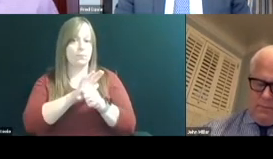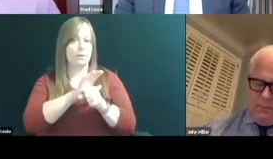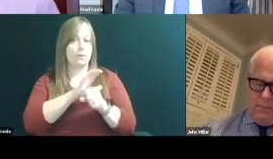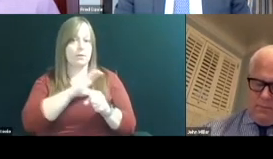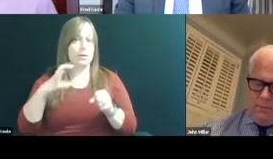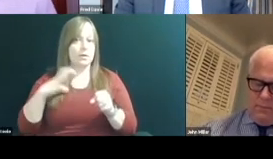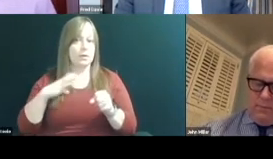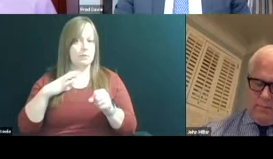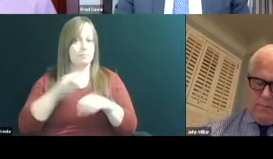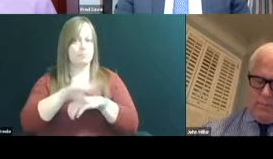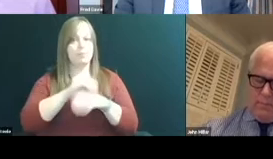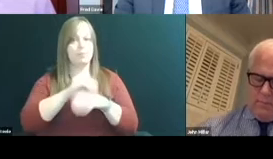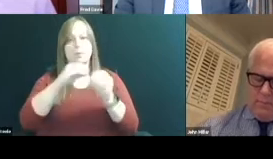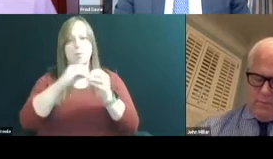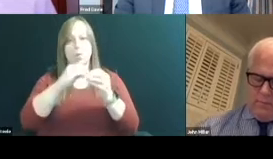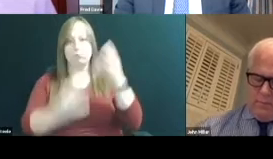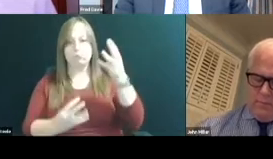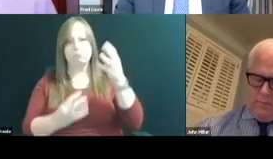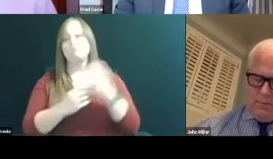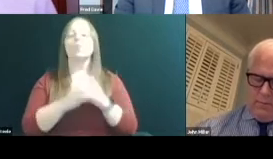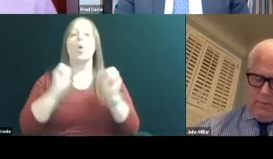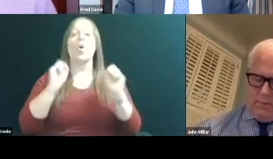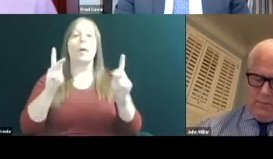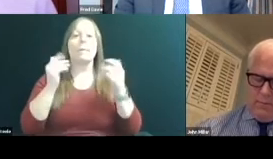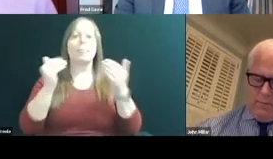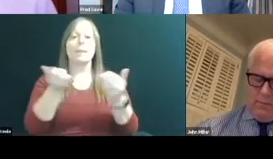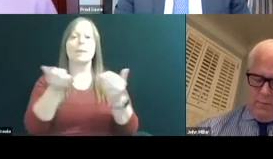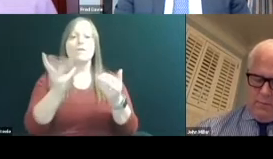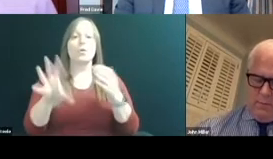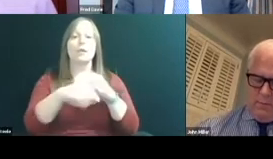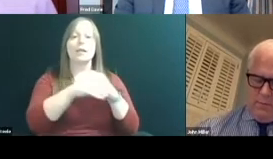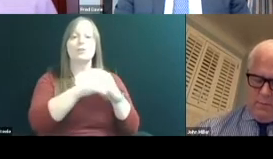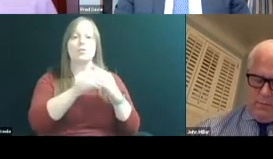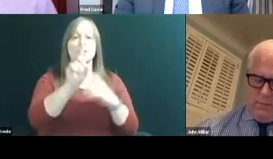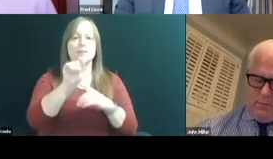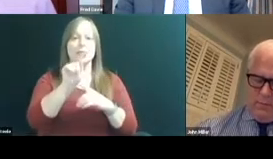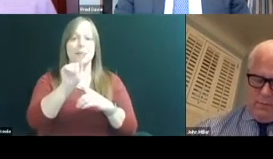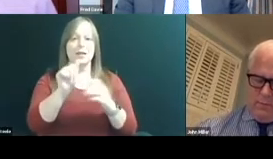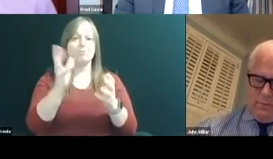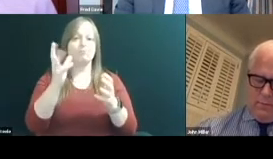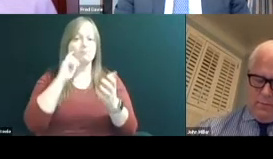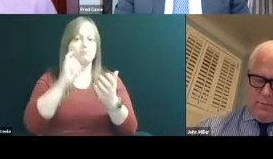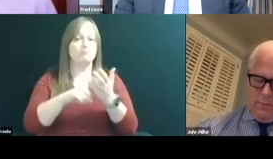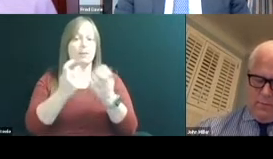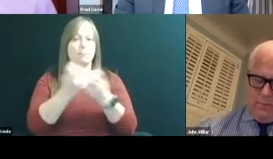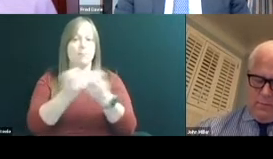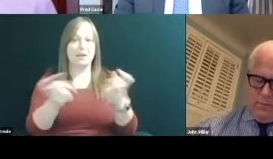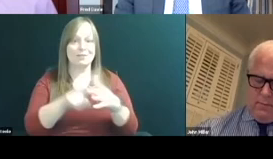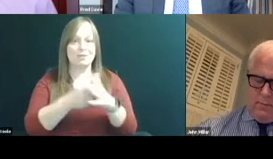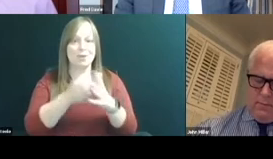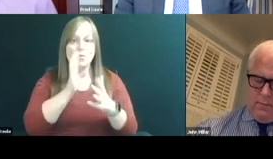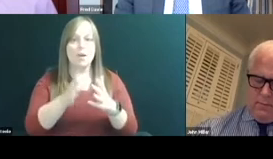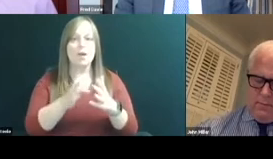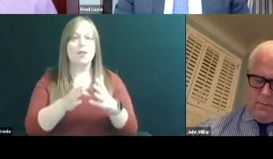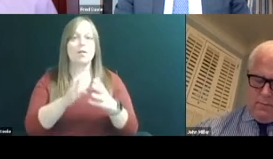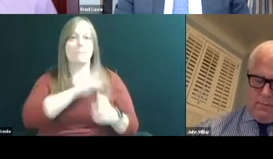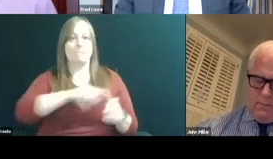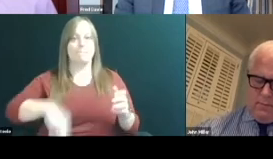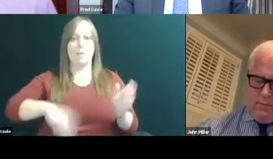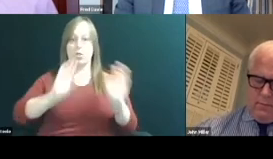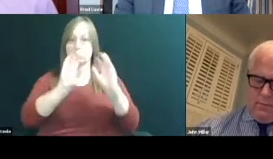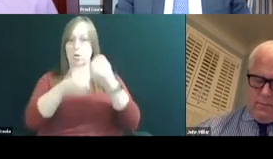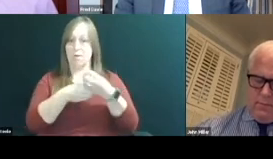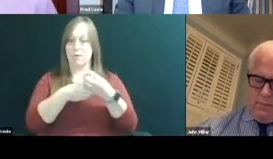council, and much, much more. All right, a couple of additional data points, and then we'll get to our panelists. According to the mayor's